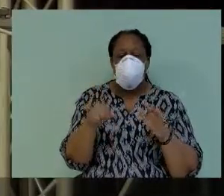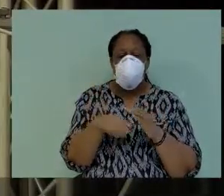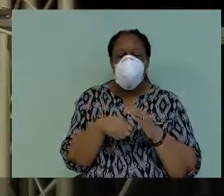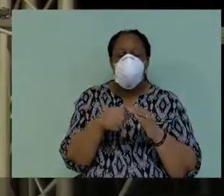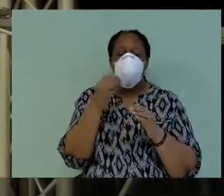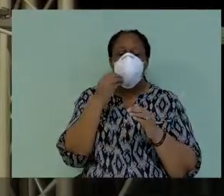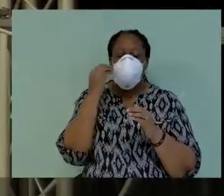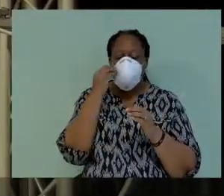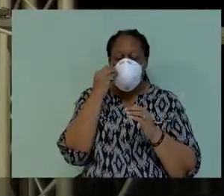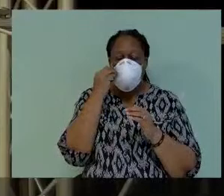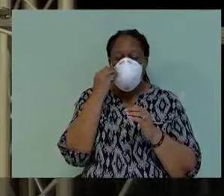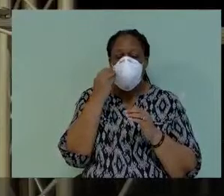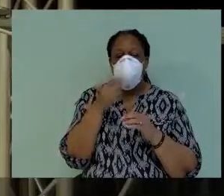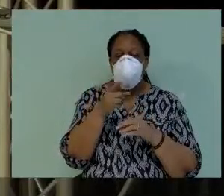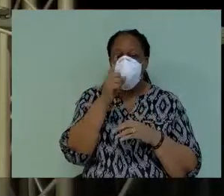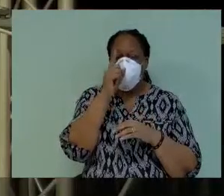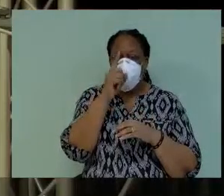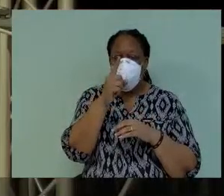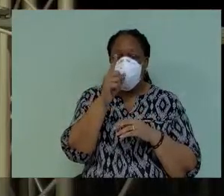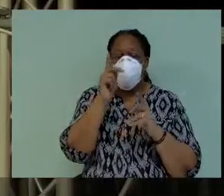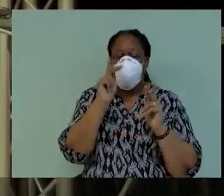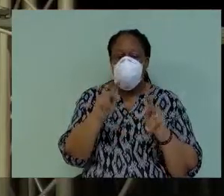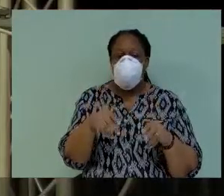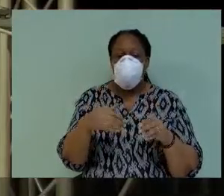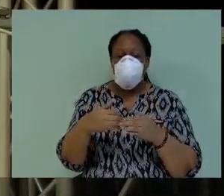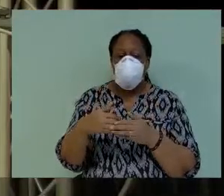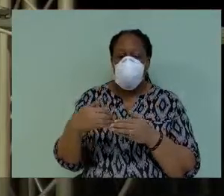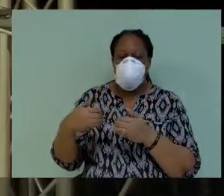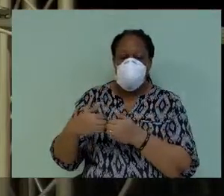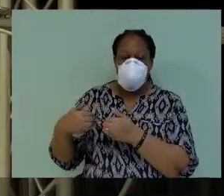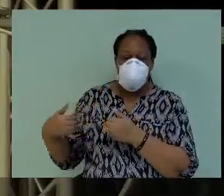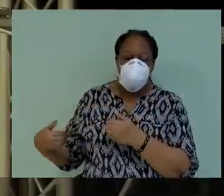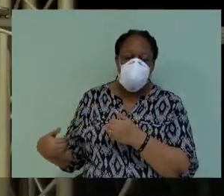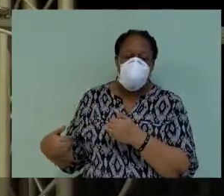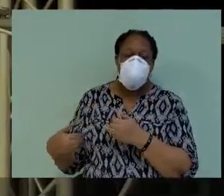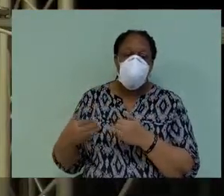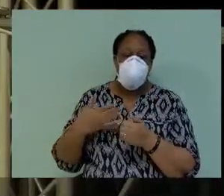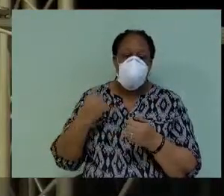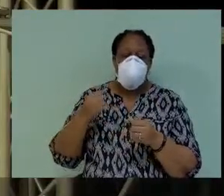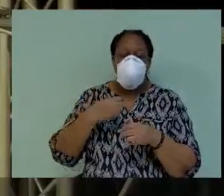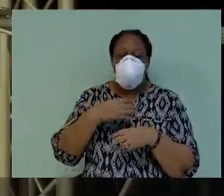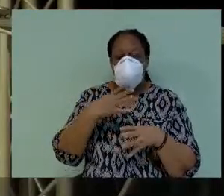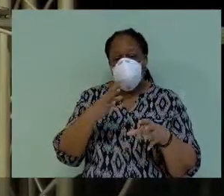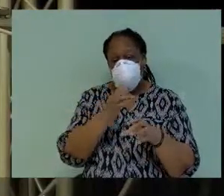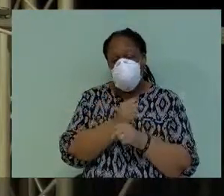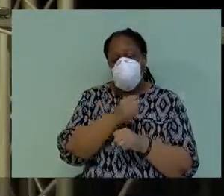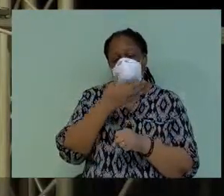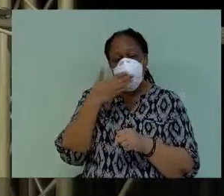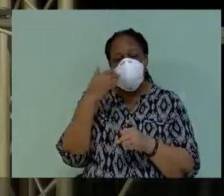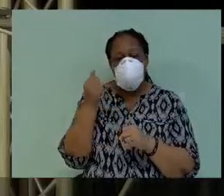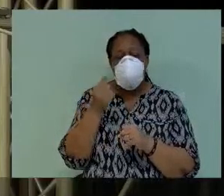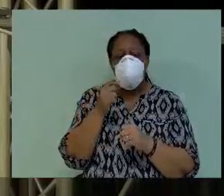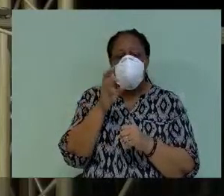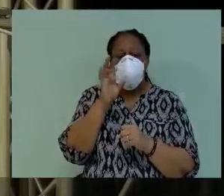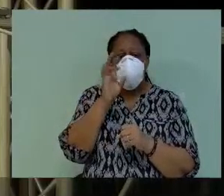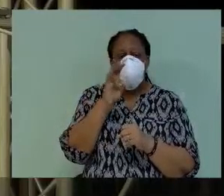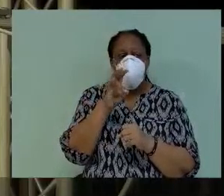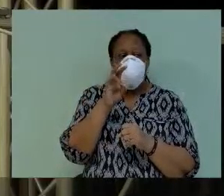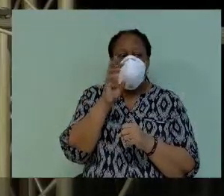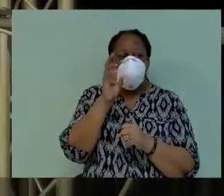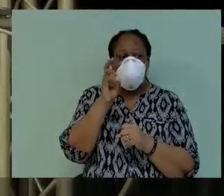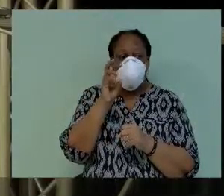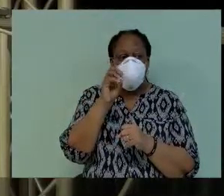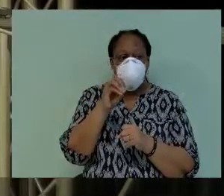1 person remains in isolation and is recovering. To date, 760 persons have been